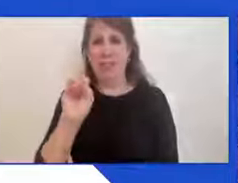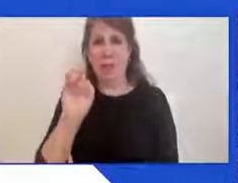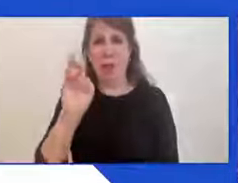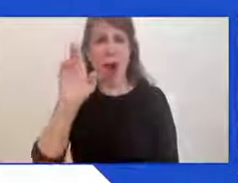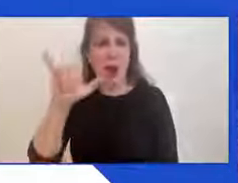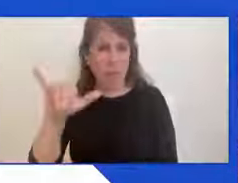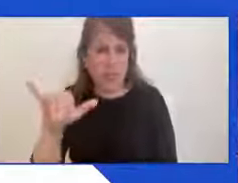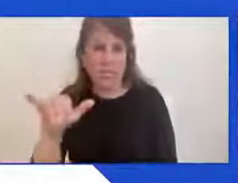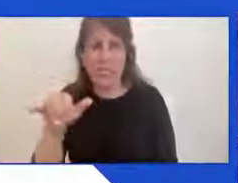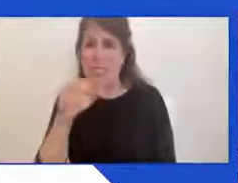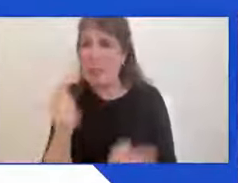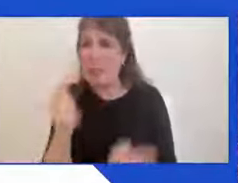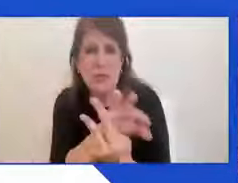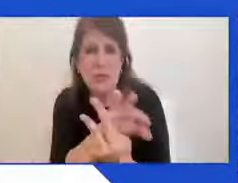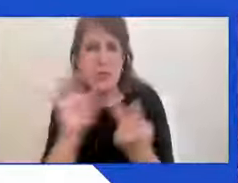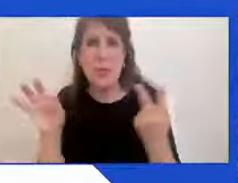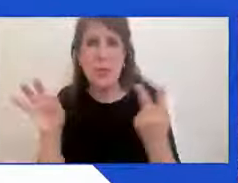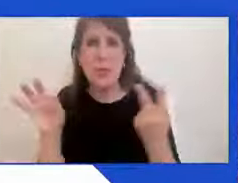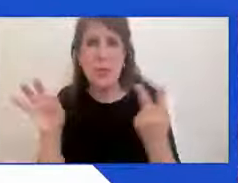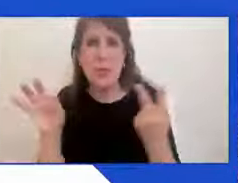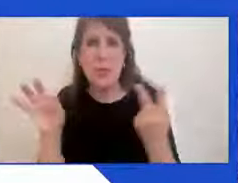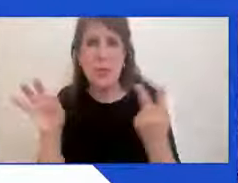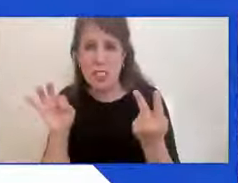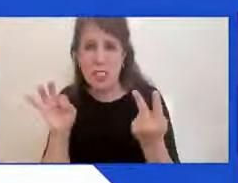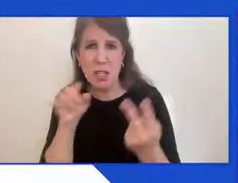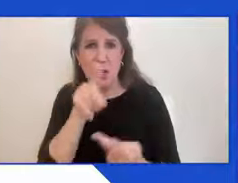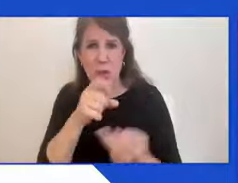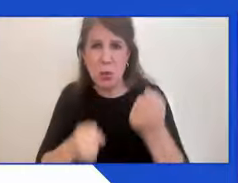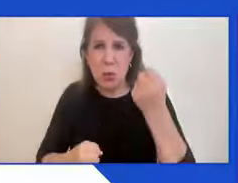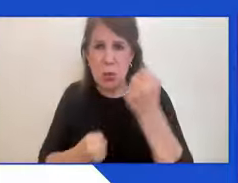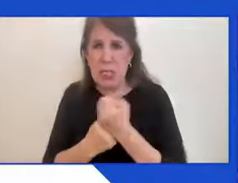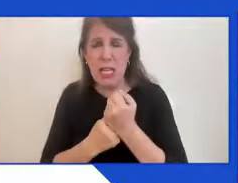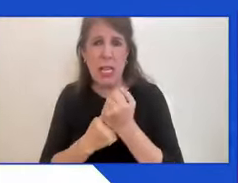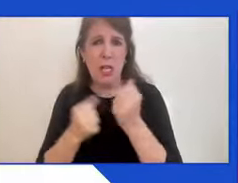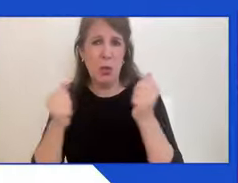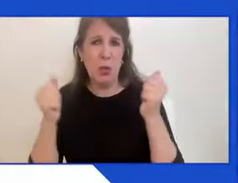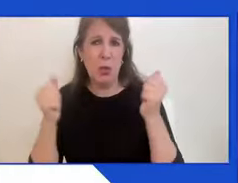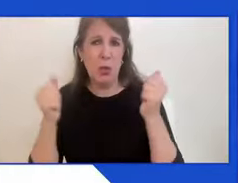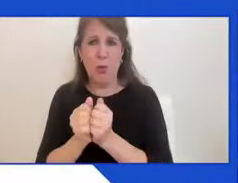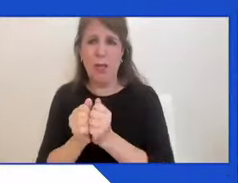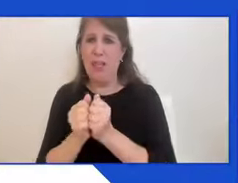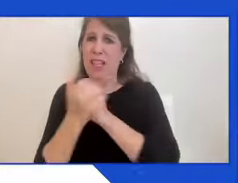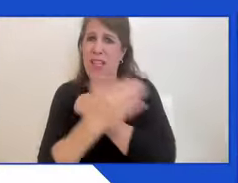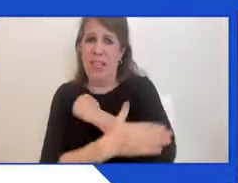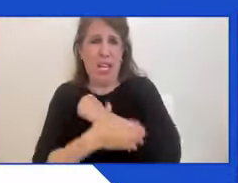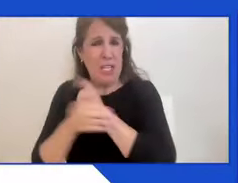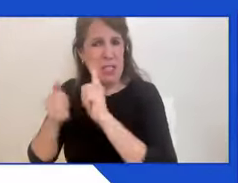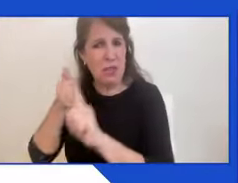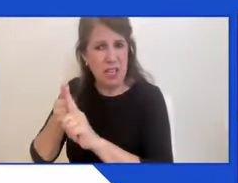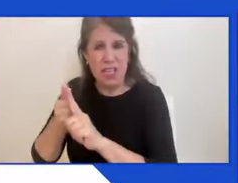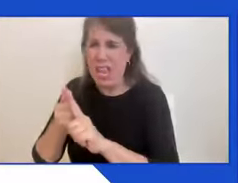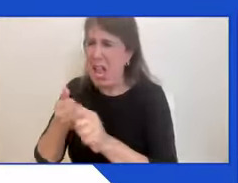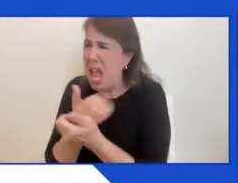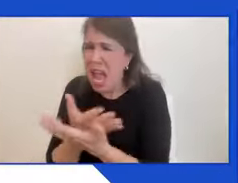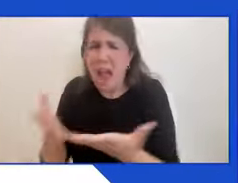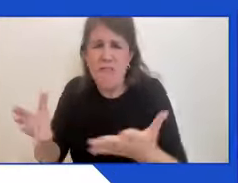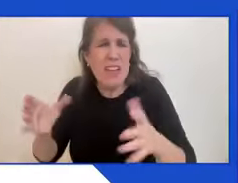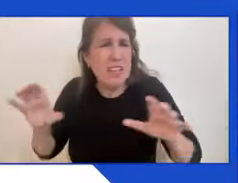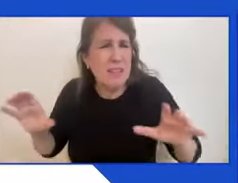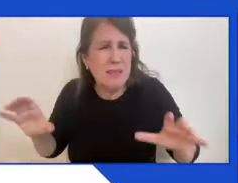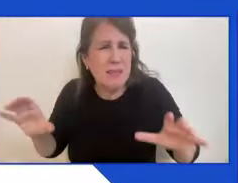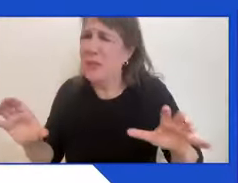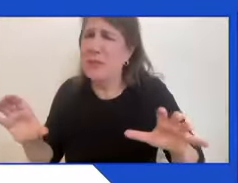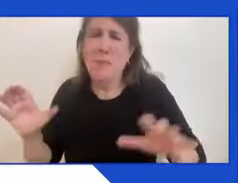Do you stand with the democracy that does everything in its power to protect civilian life on both